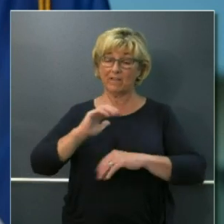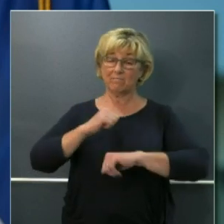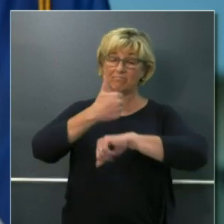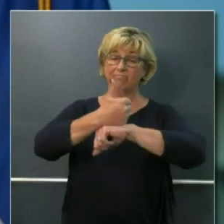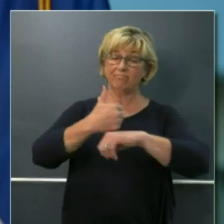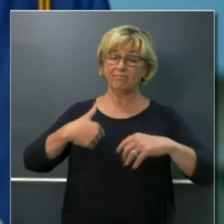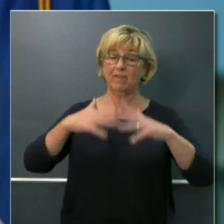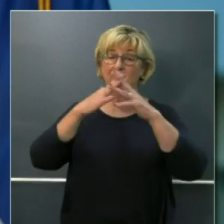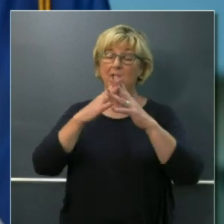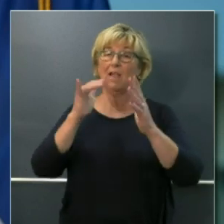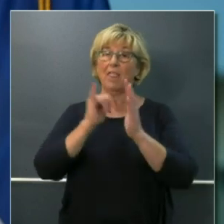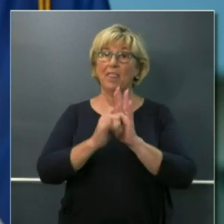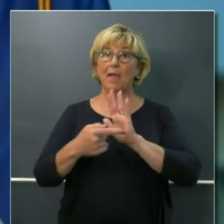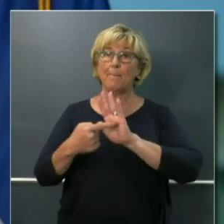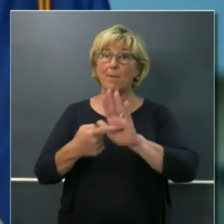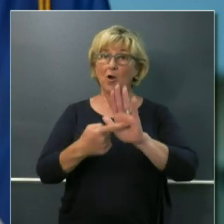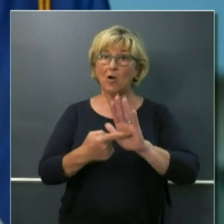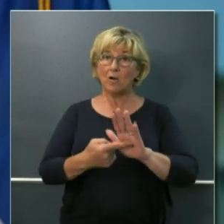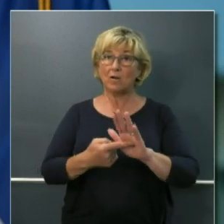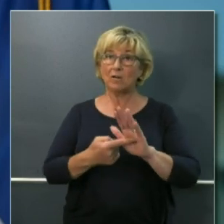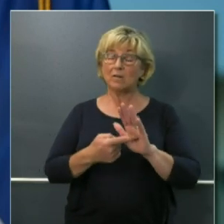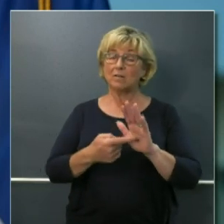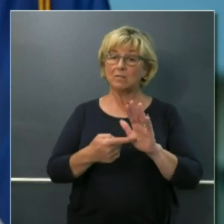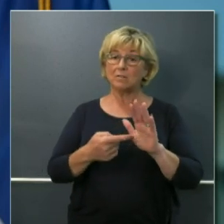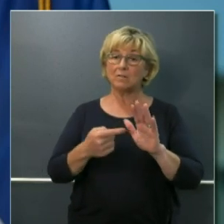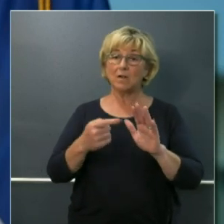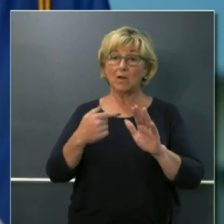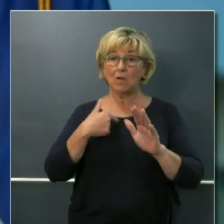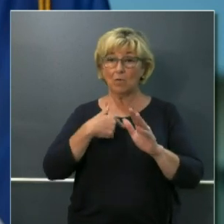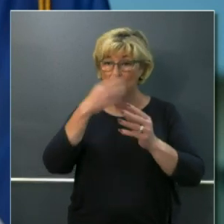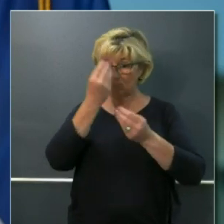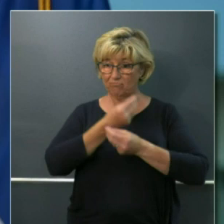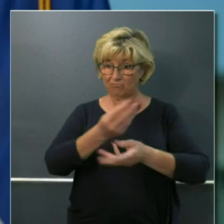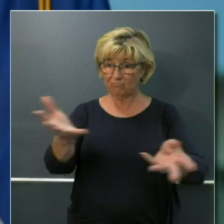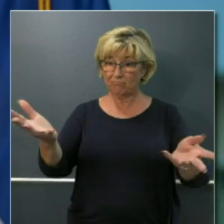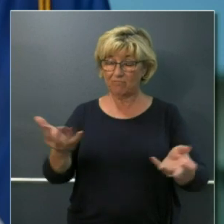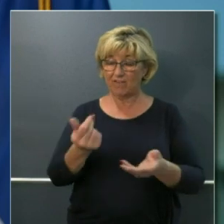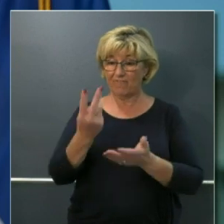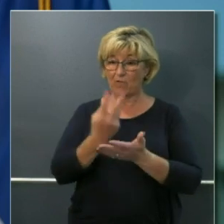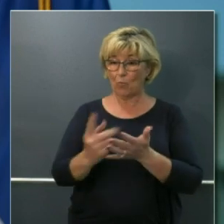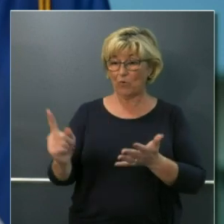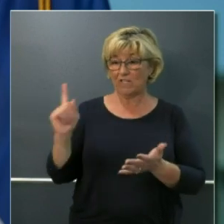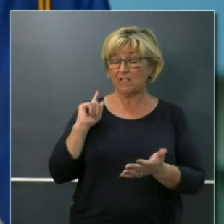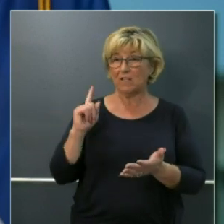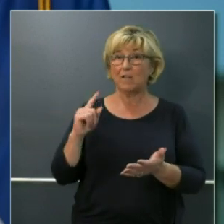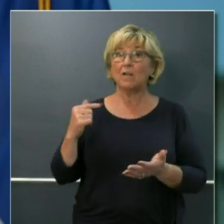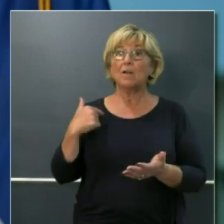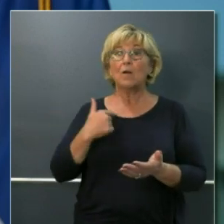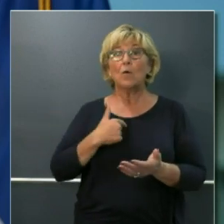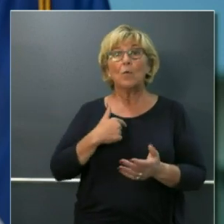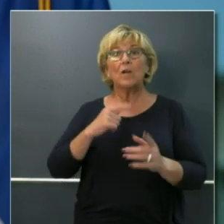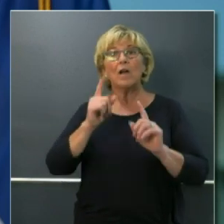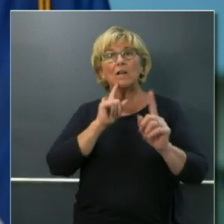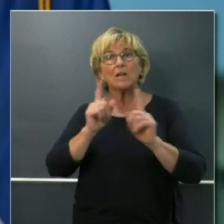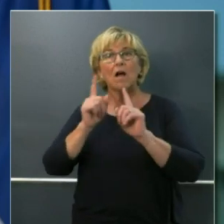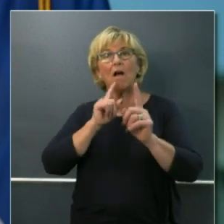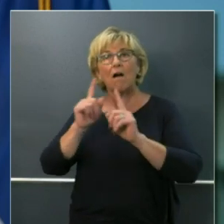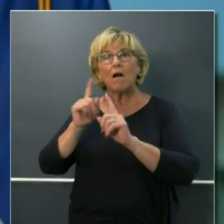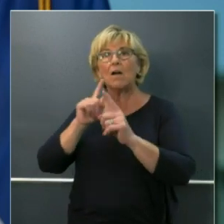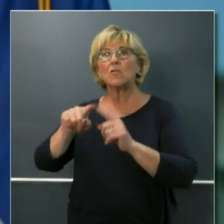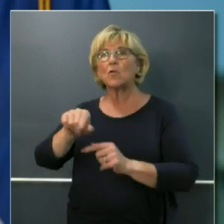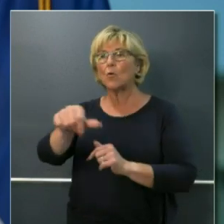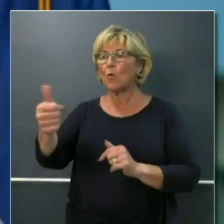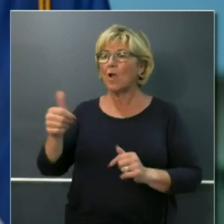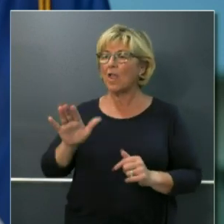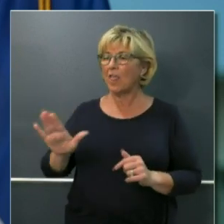ago now, weeks ago when we shared them first with all Californians and started to talk to colleagues around the nation about